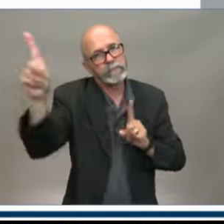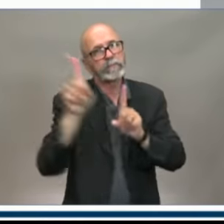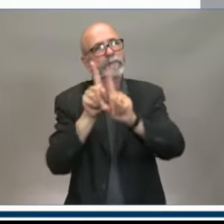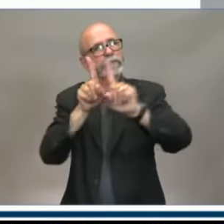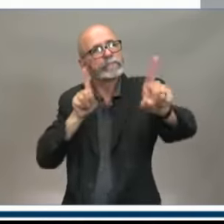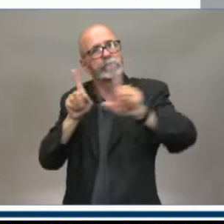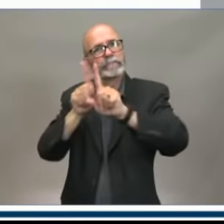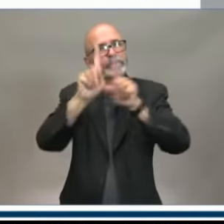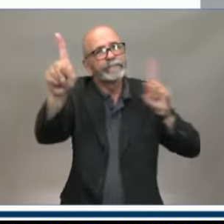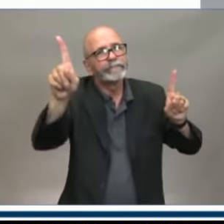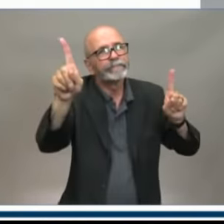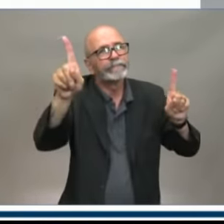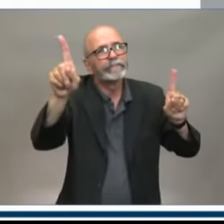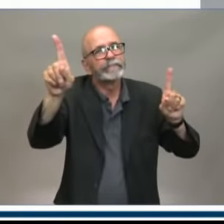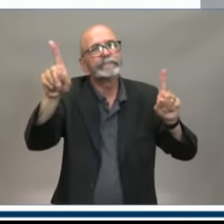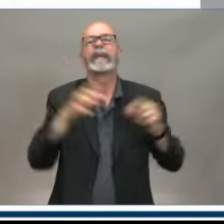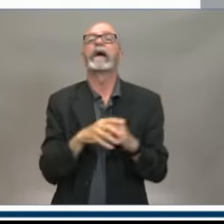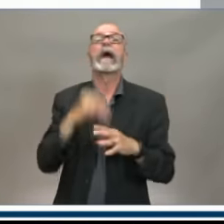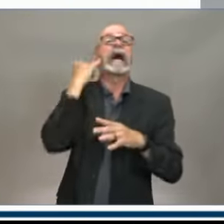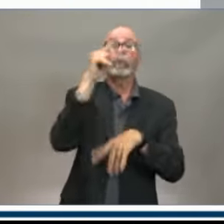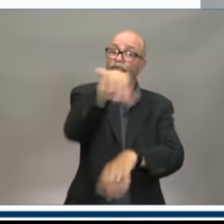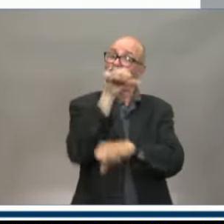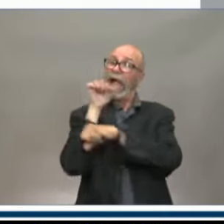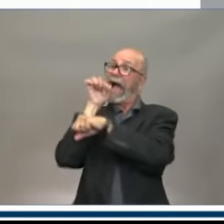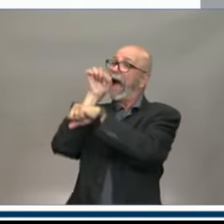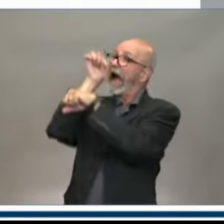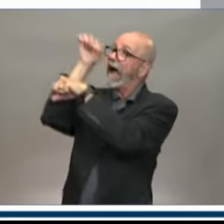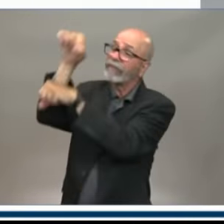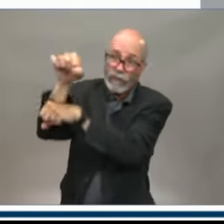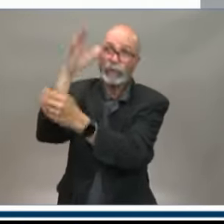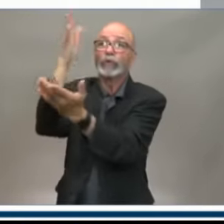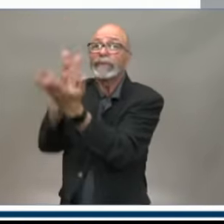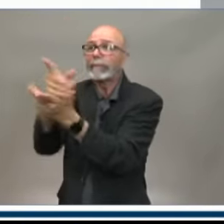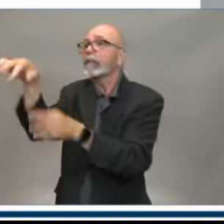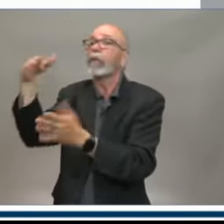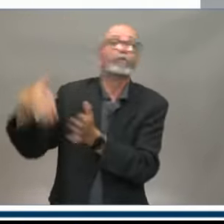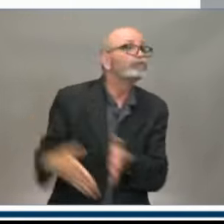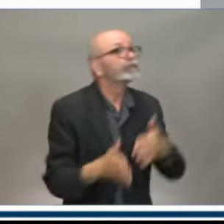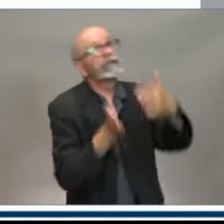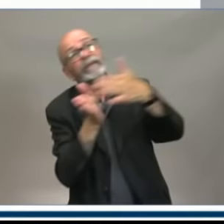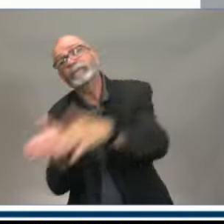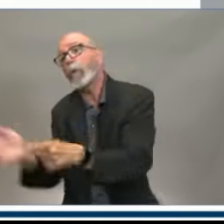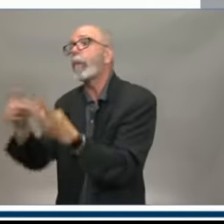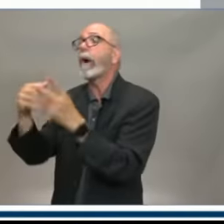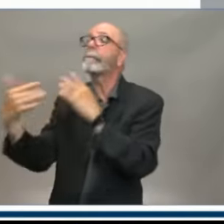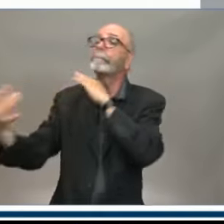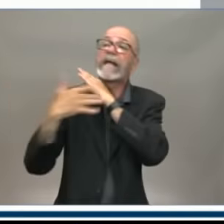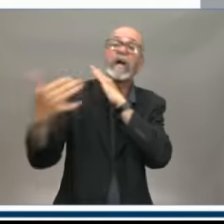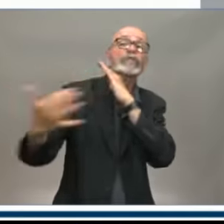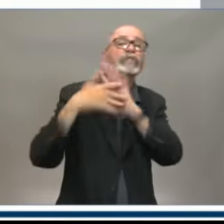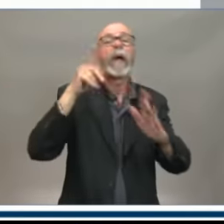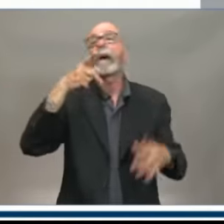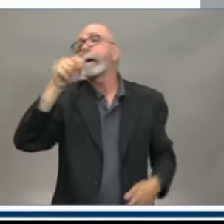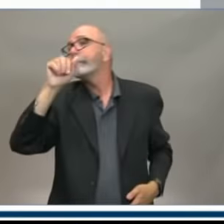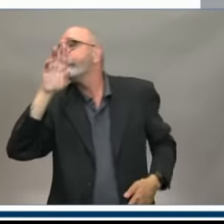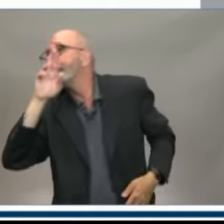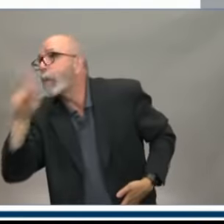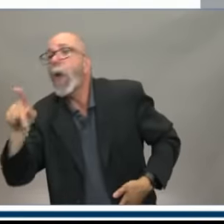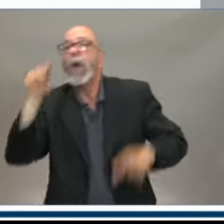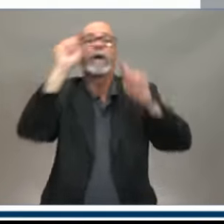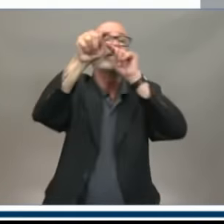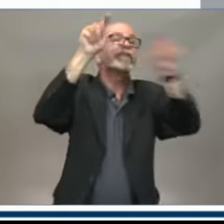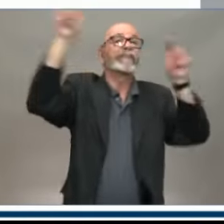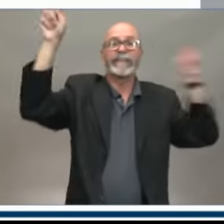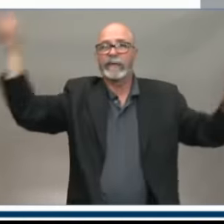It's important if you drive to a park or a trailhead or a beach that even though there are maybe other cars parked